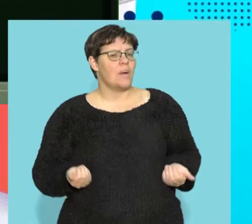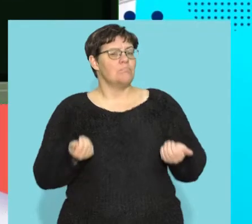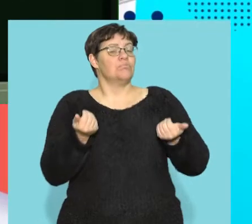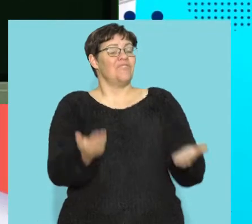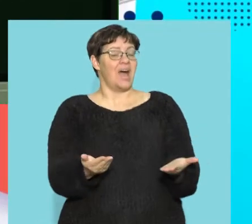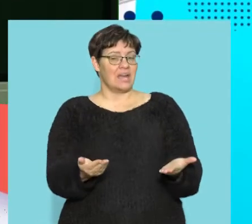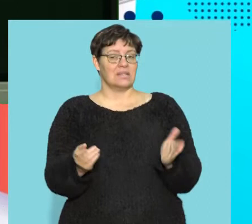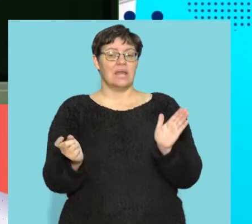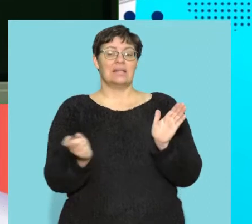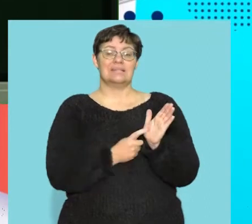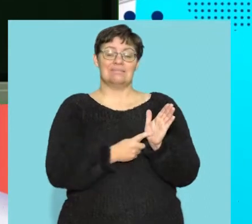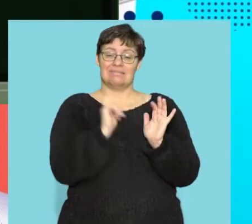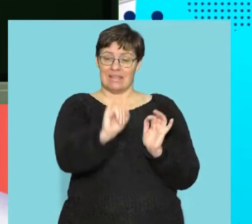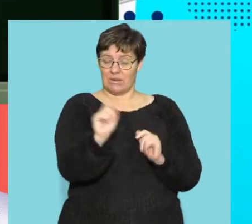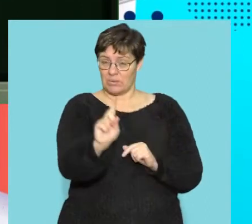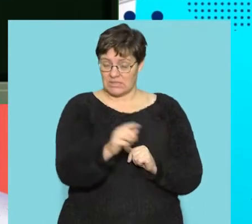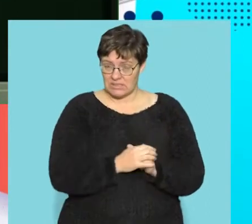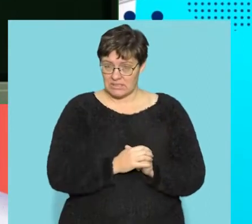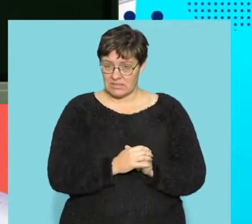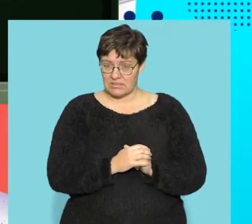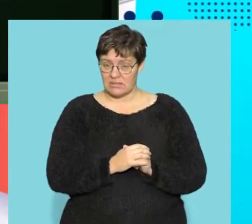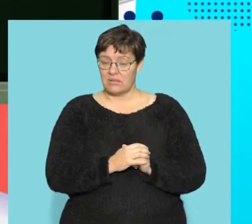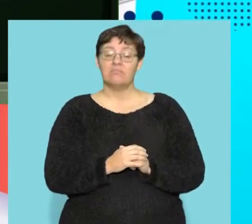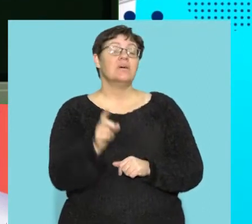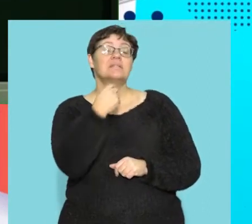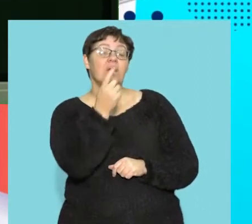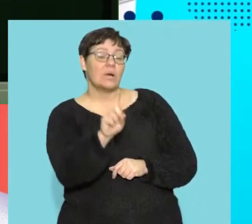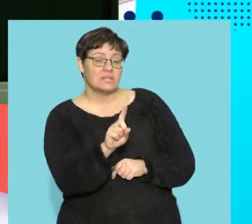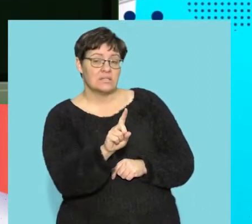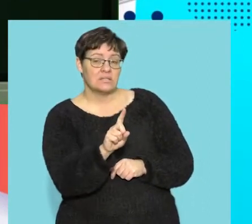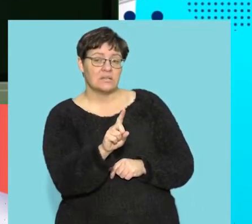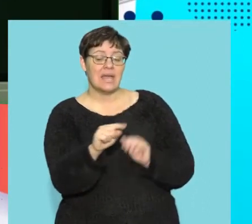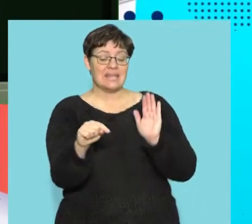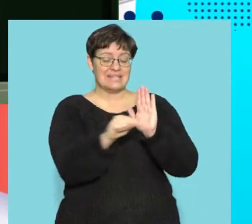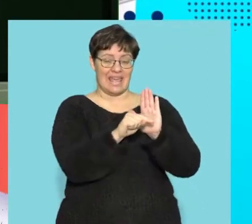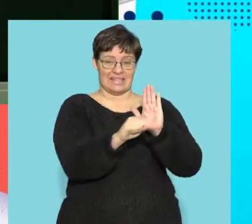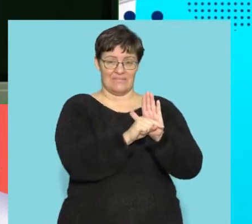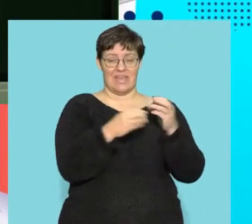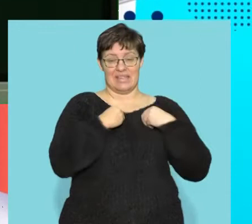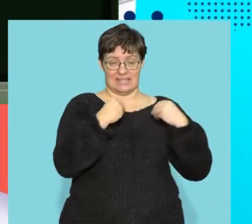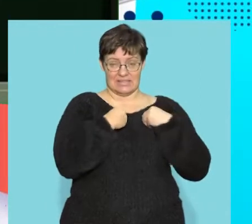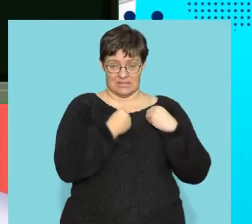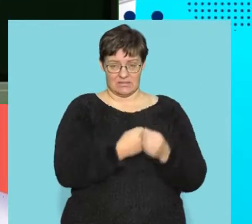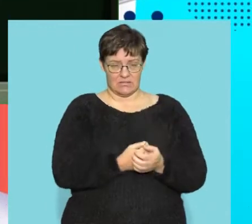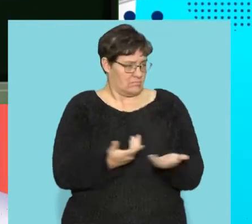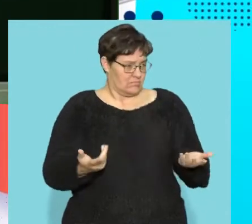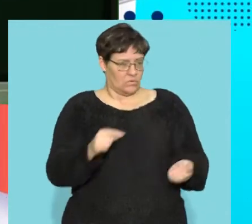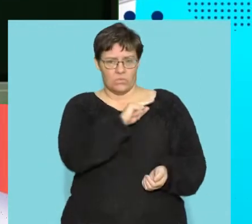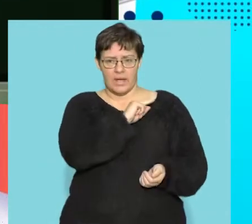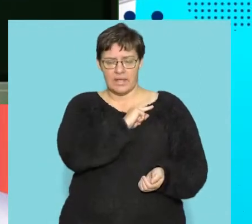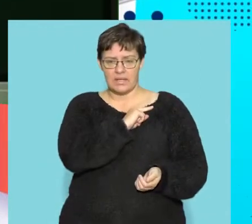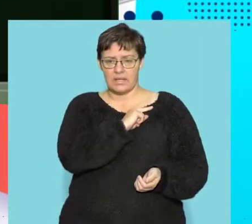debts? Provision for bad debts is what we refer to as a negative asset. Why?